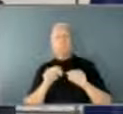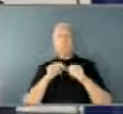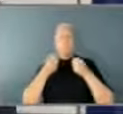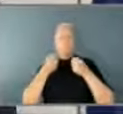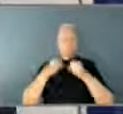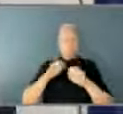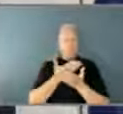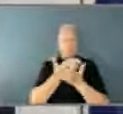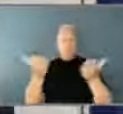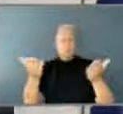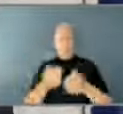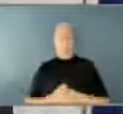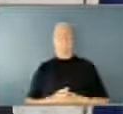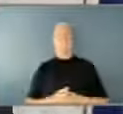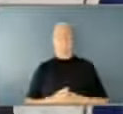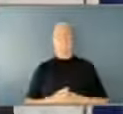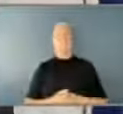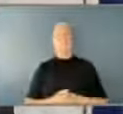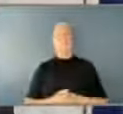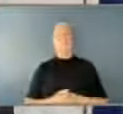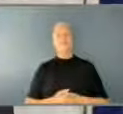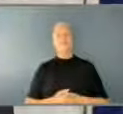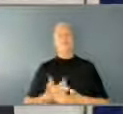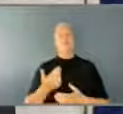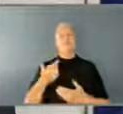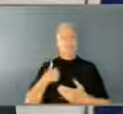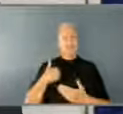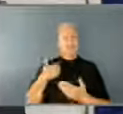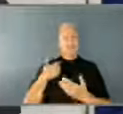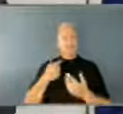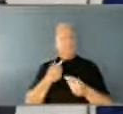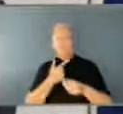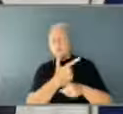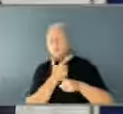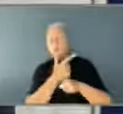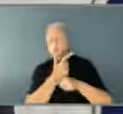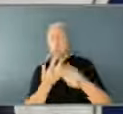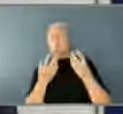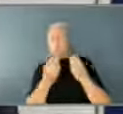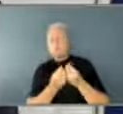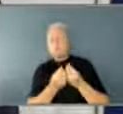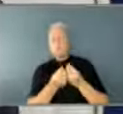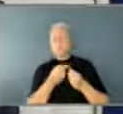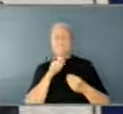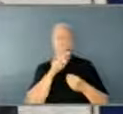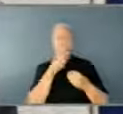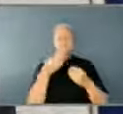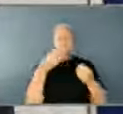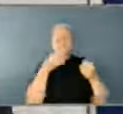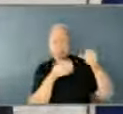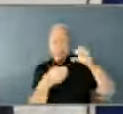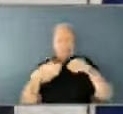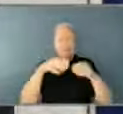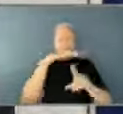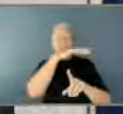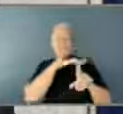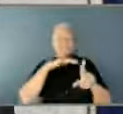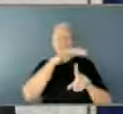the advice on purchasing from the Scientific and